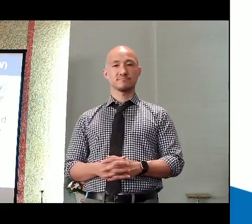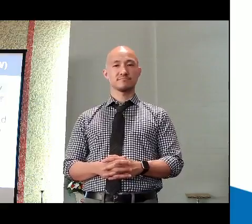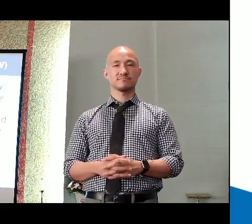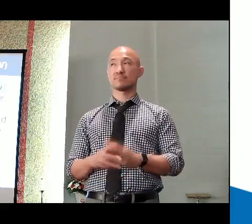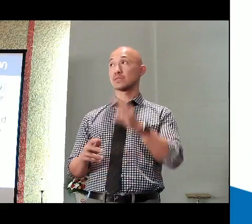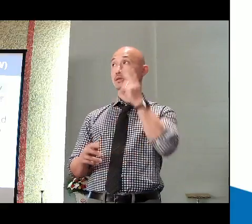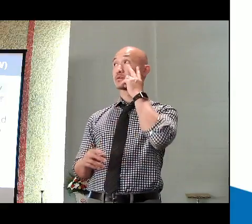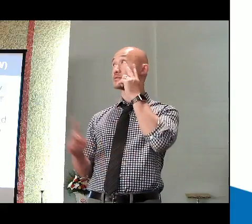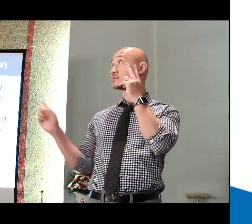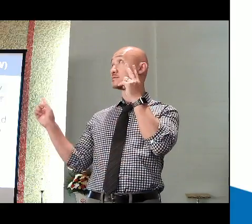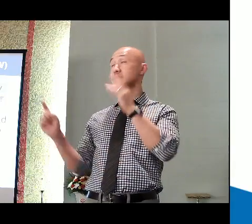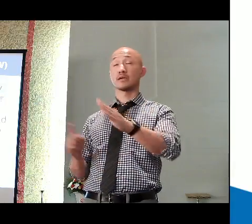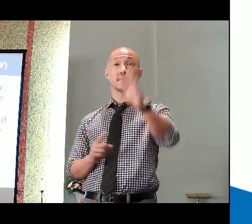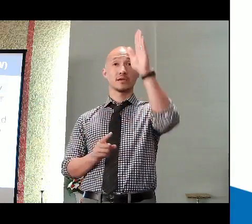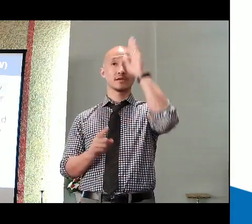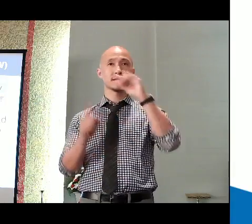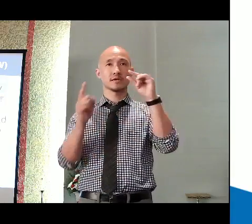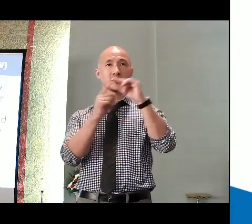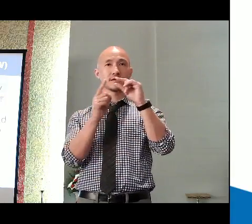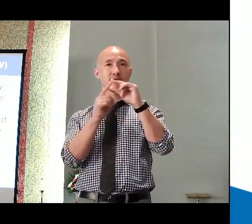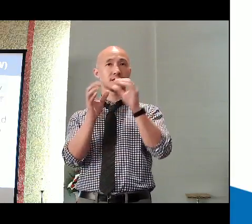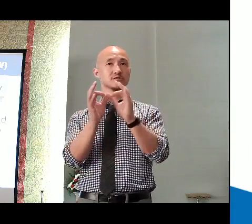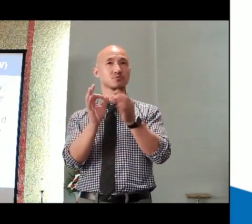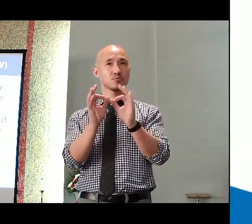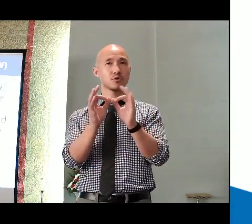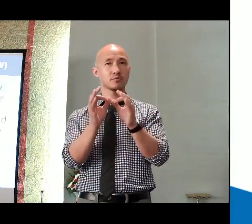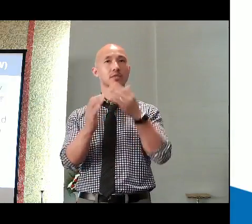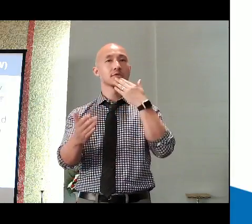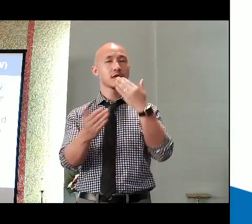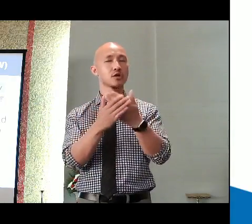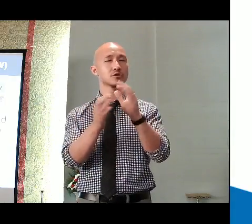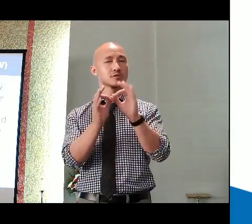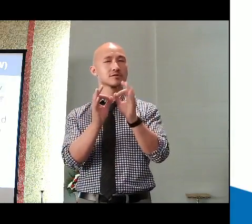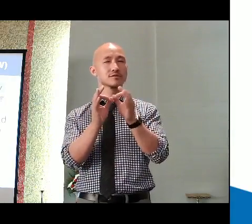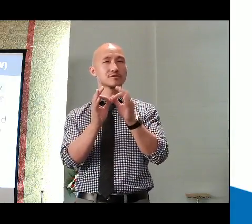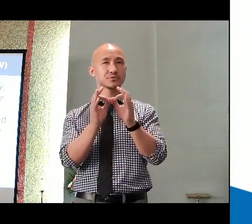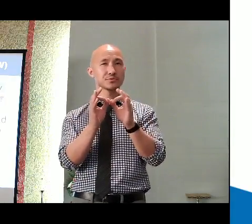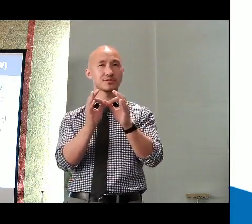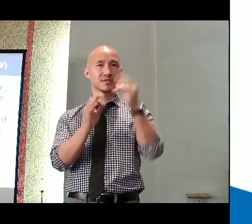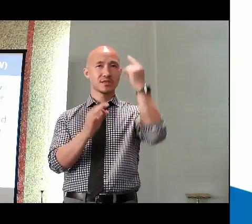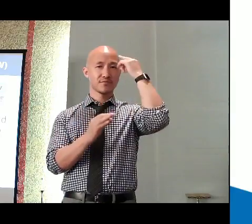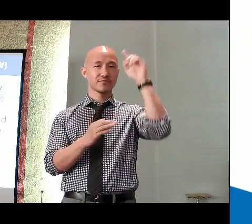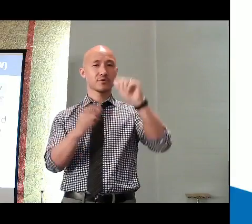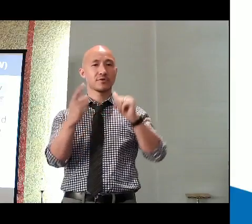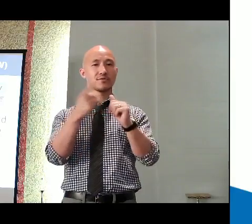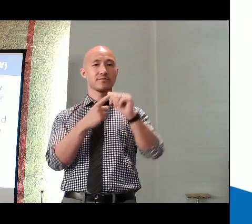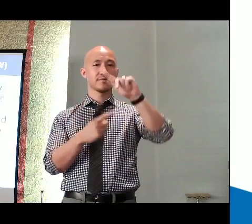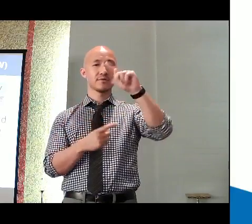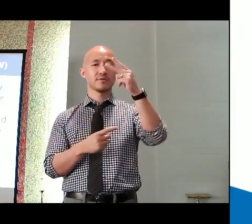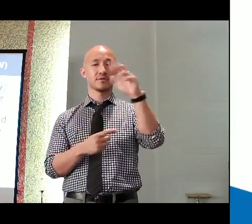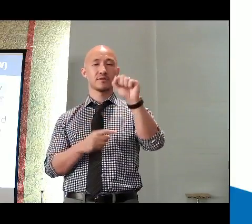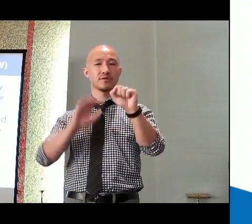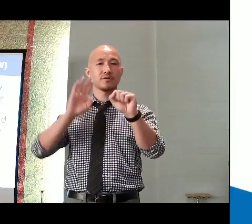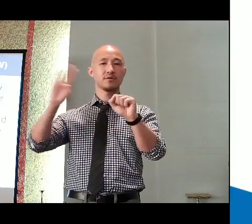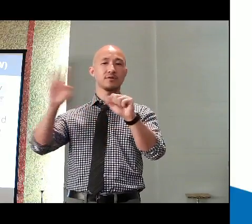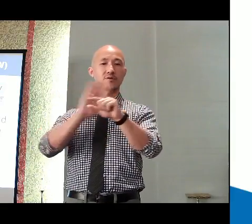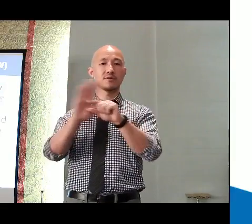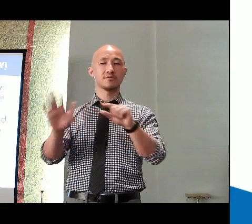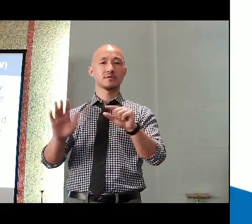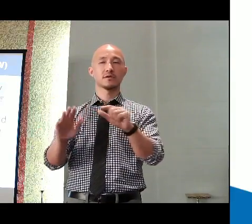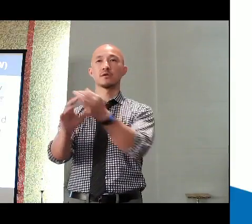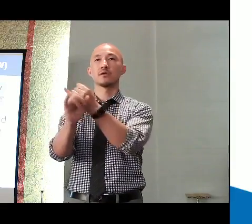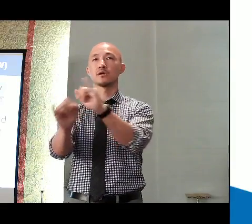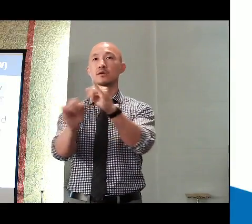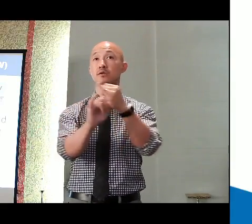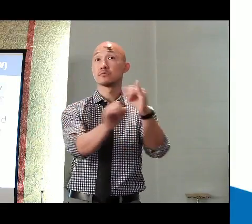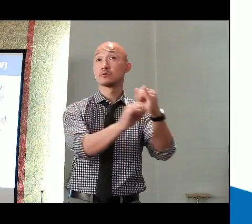best translation, by the way, of this passage is in God's word. Each of you should know that finding a husband or wife for yourself